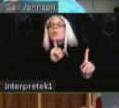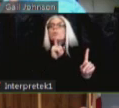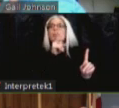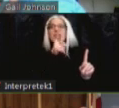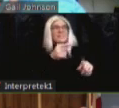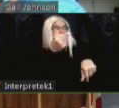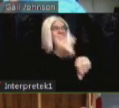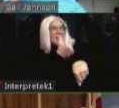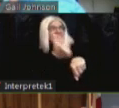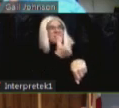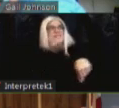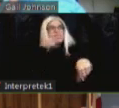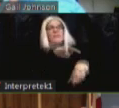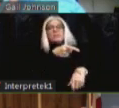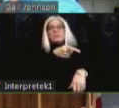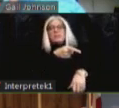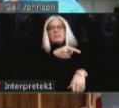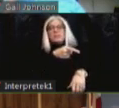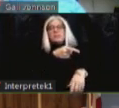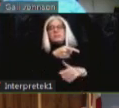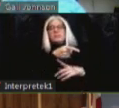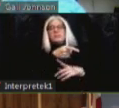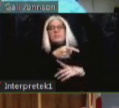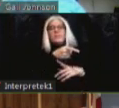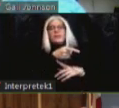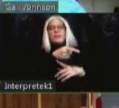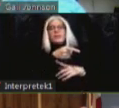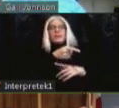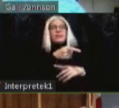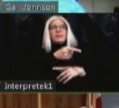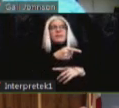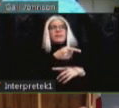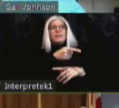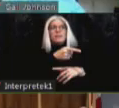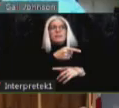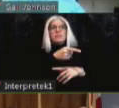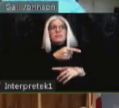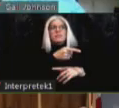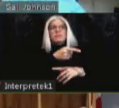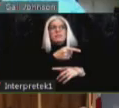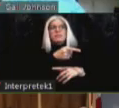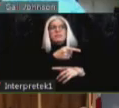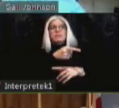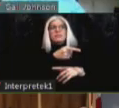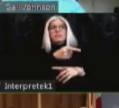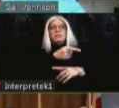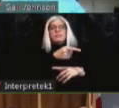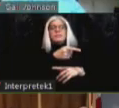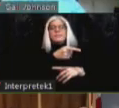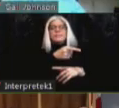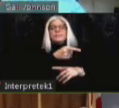for college and everything surrounding them here just doesn't matter. That breaks my heart.